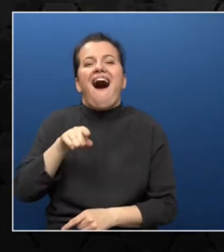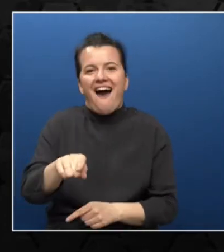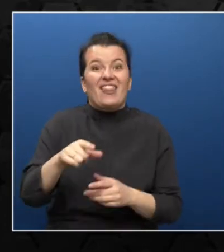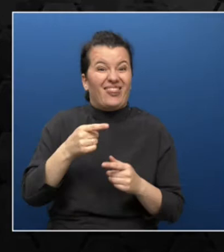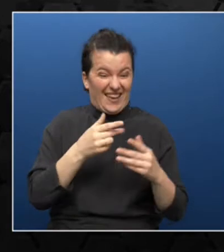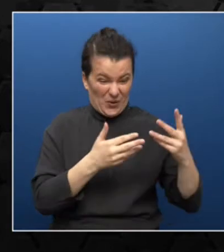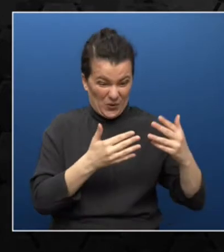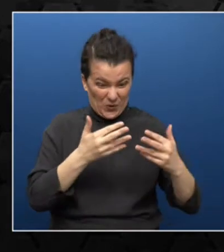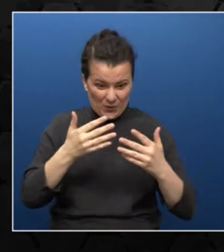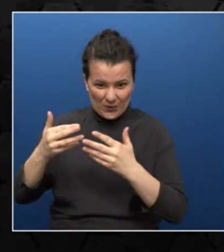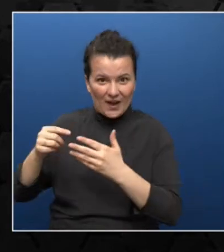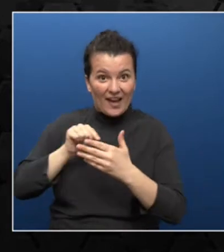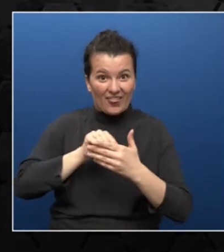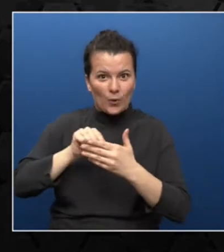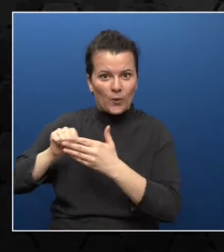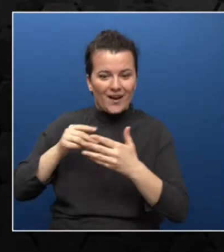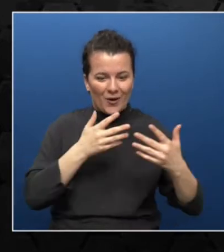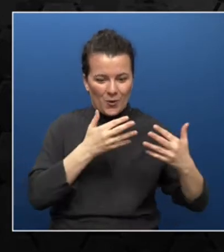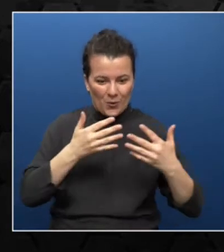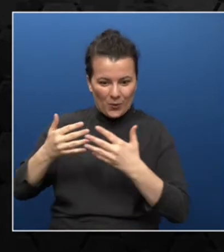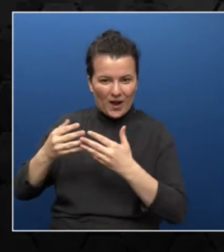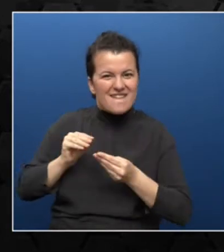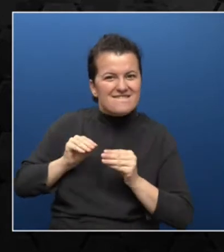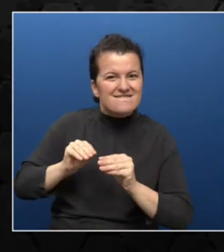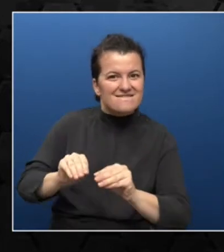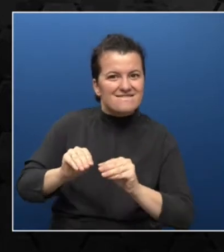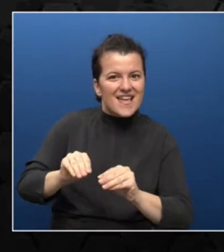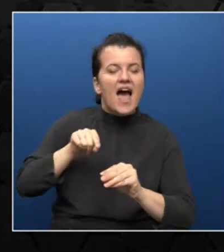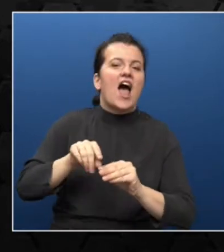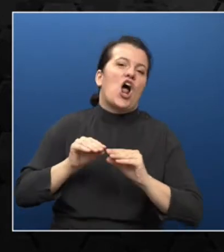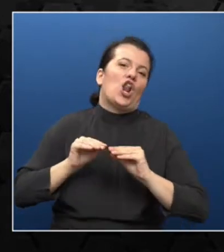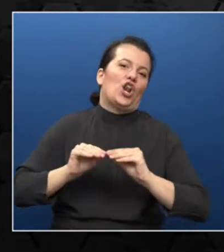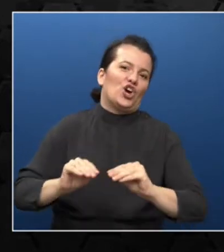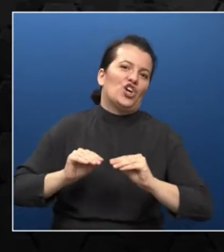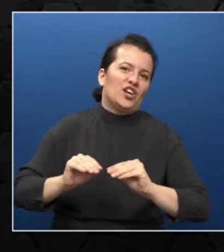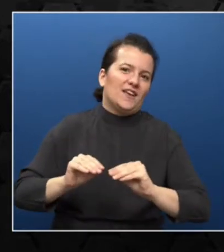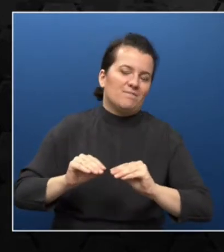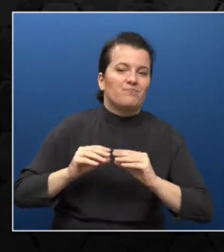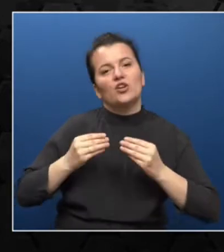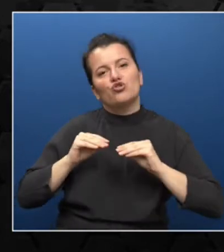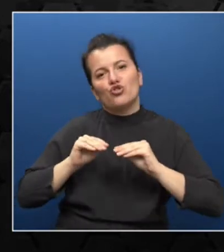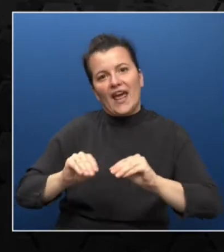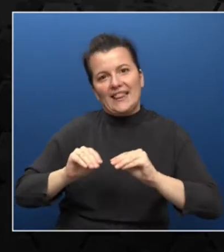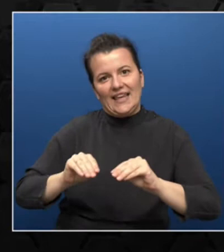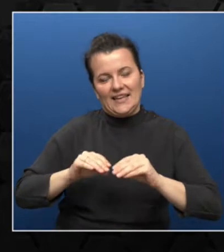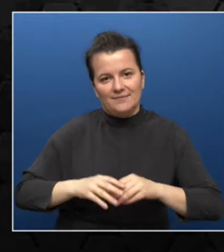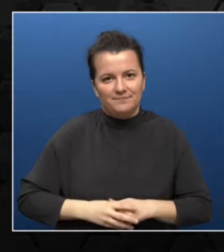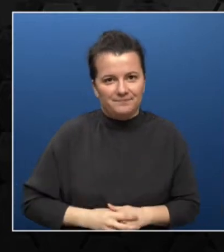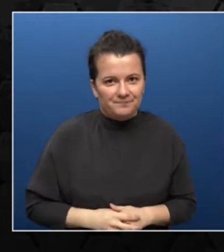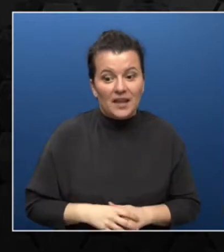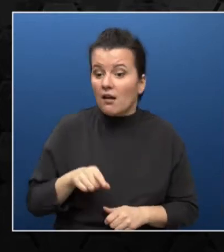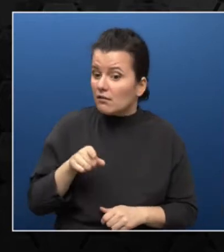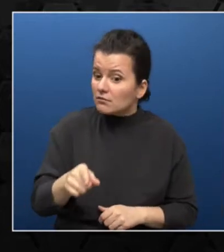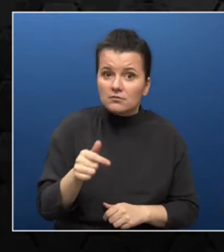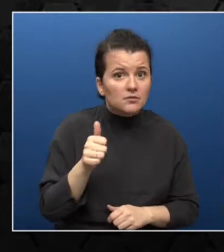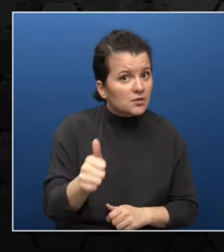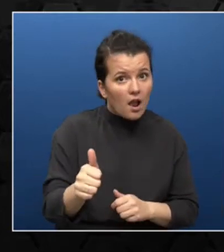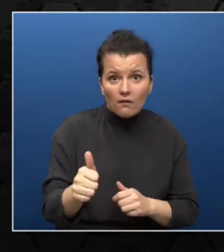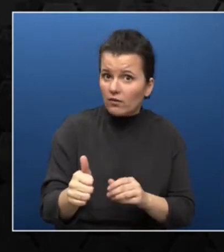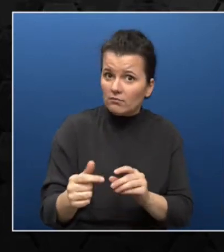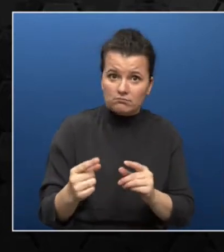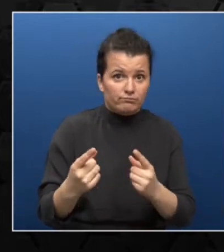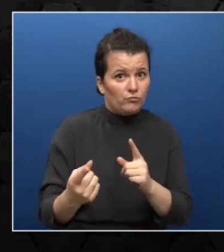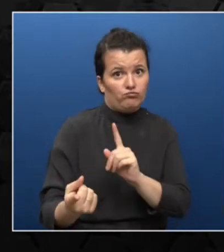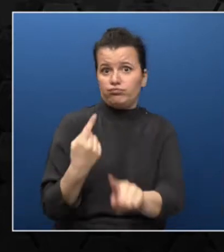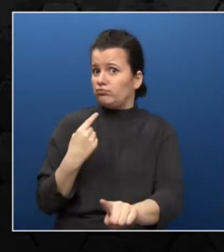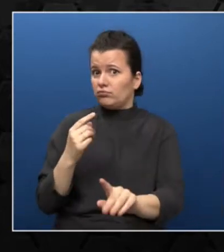it will calculate the answer. So the variables in the mathematical equation, they are going to get figured out by its own. That is called machine learning. It's